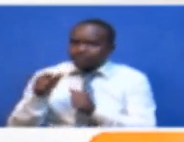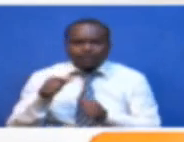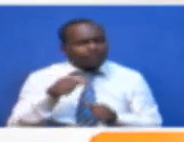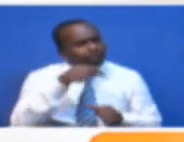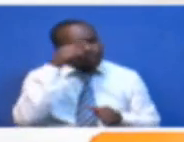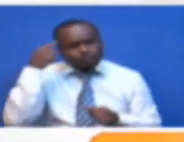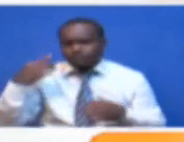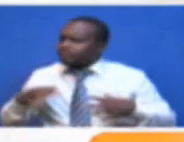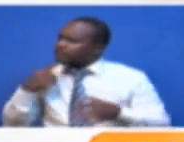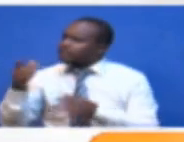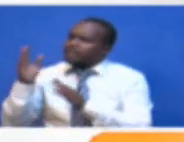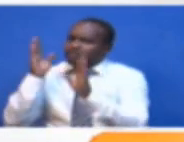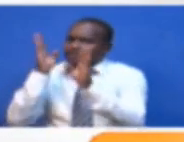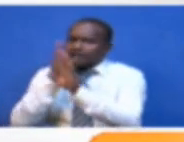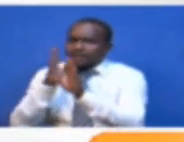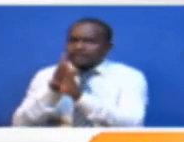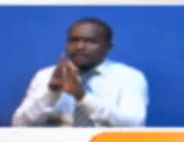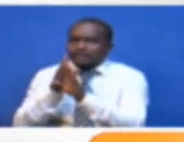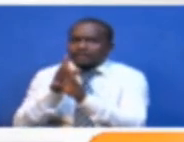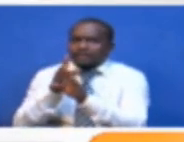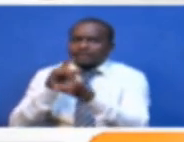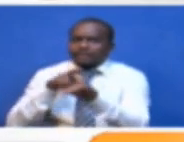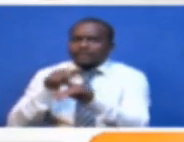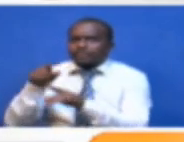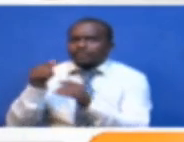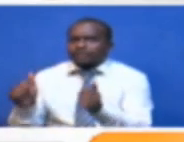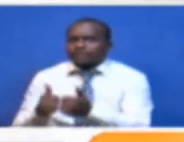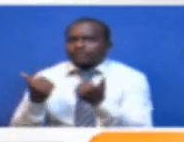bush somewhere when this thing was happening.